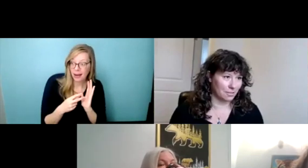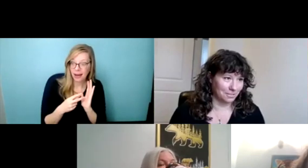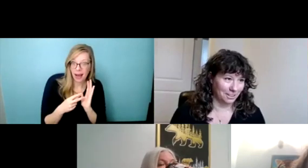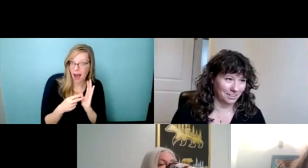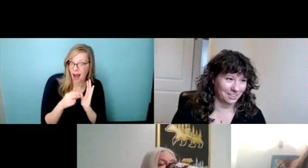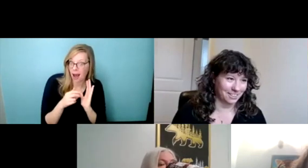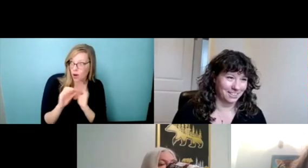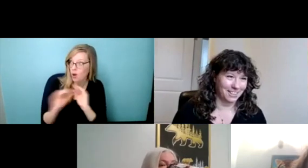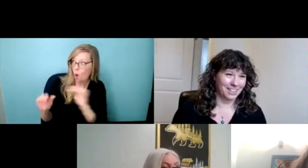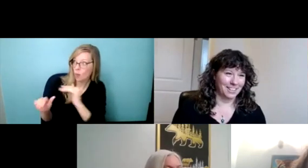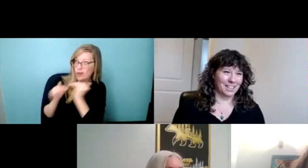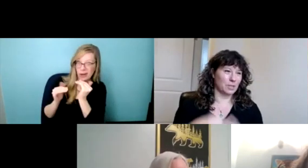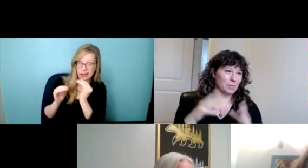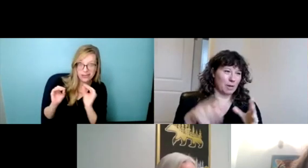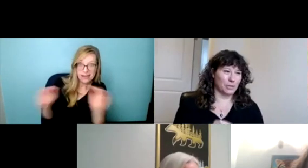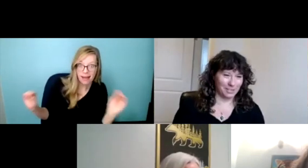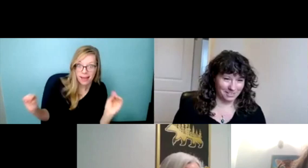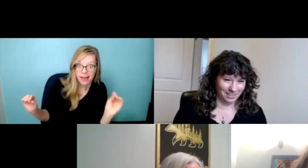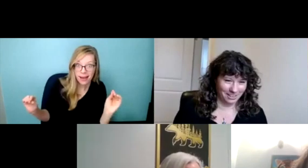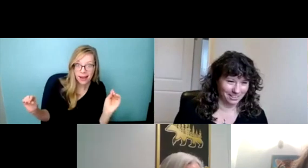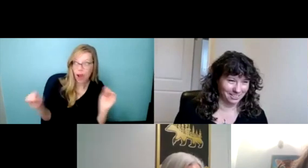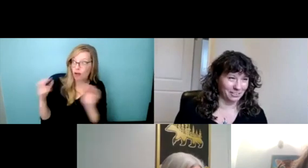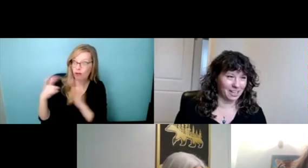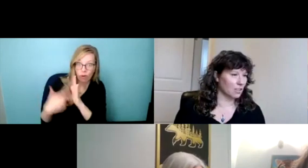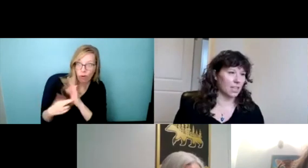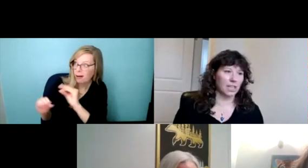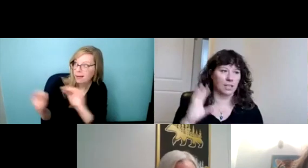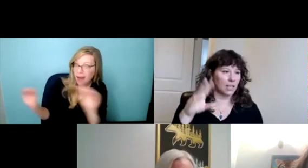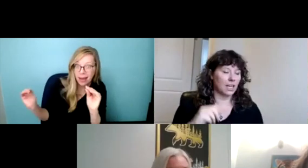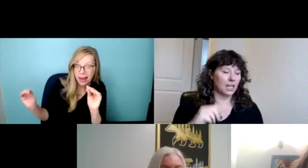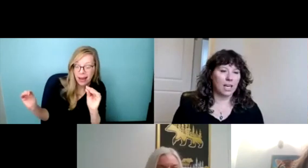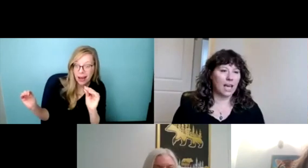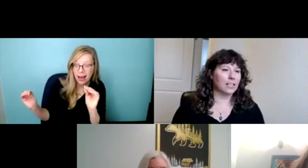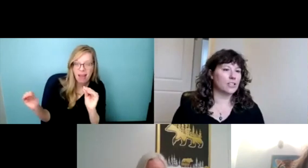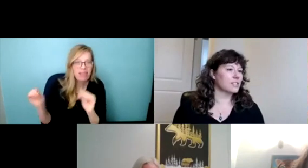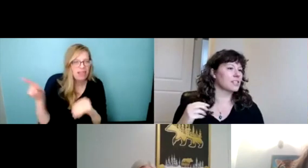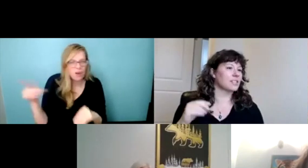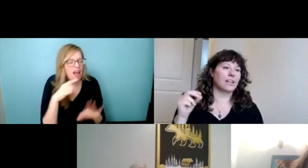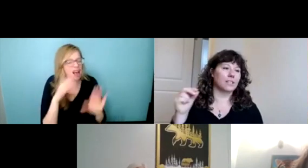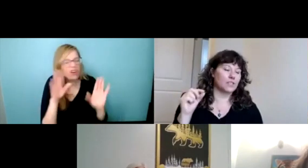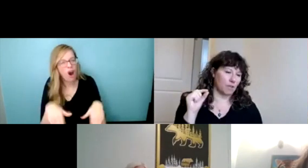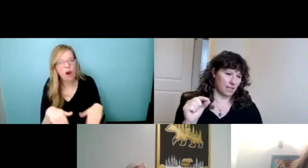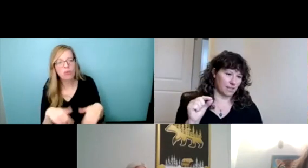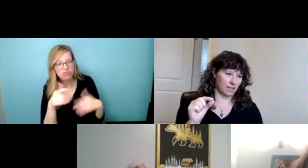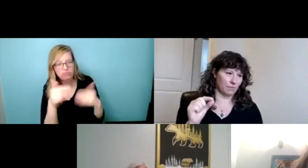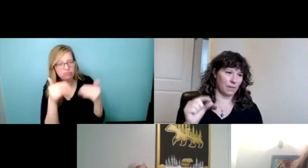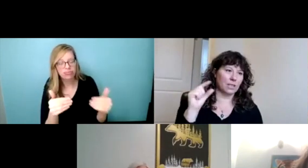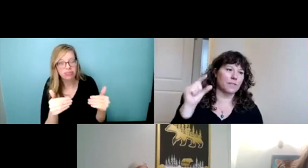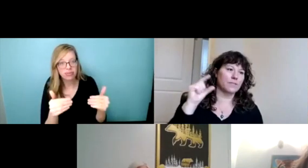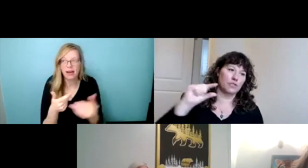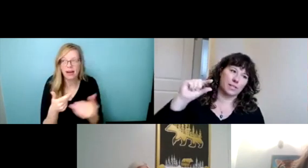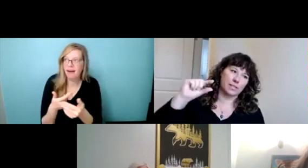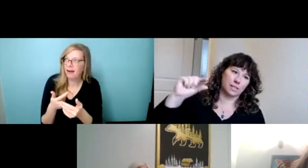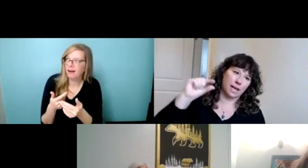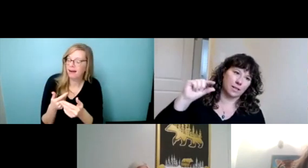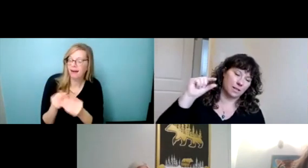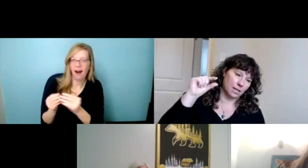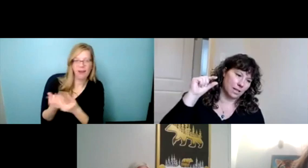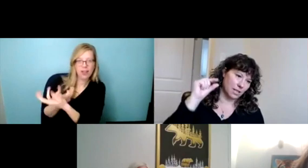restrictions? Like, where's my rules? Right? And they're like, and it just, the level of trust, right? The level of